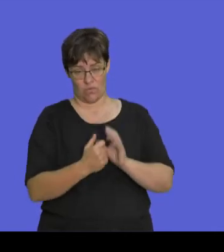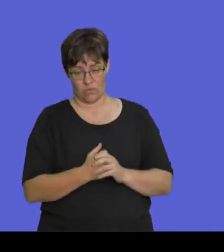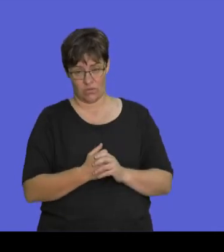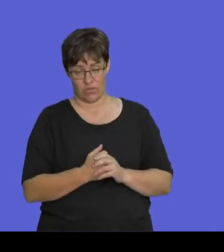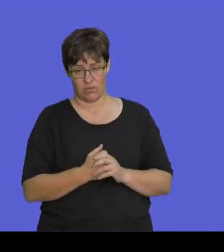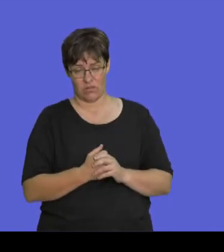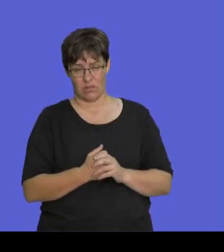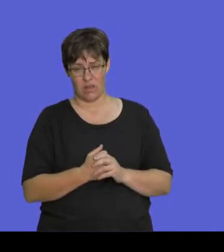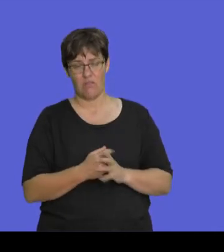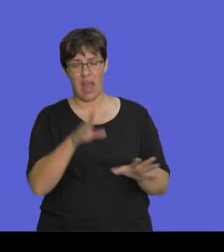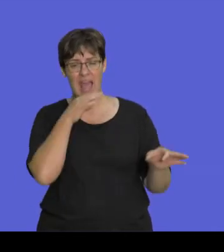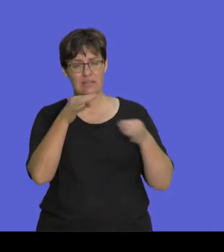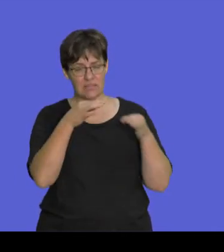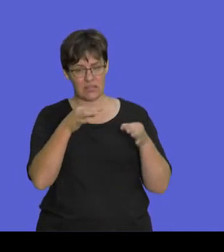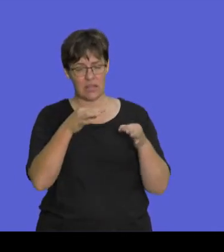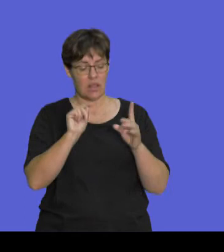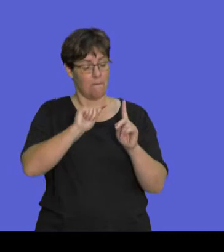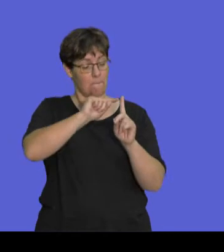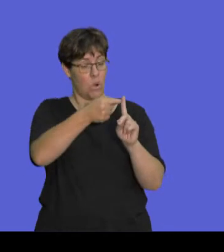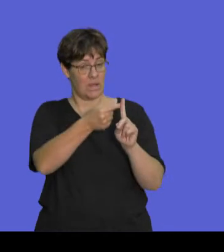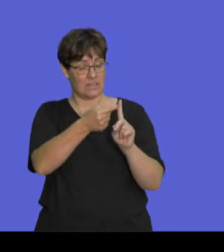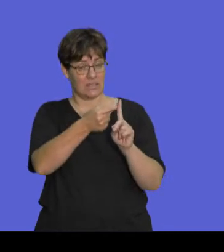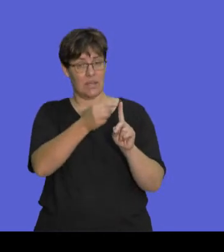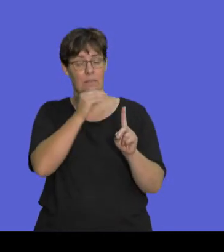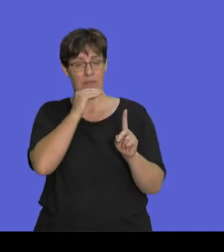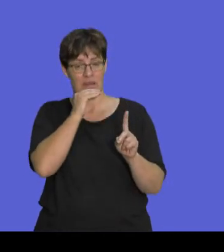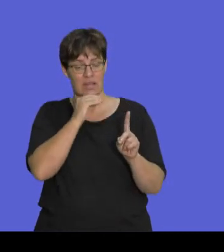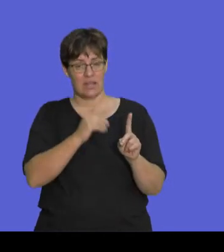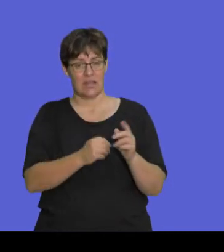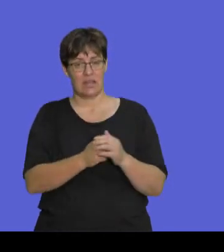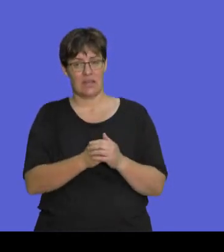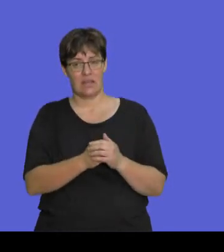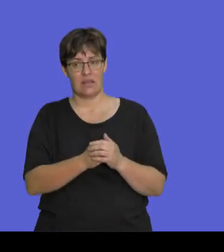definition of electric field at a point is force per unit per